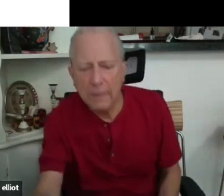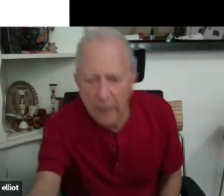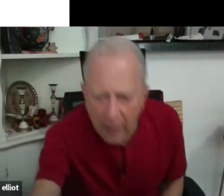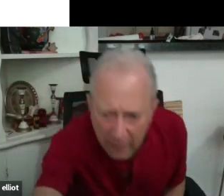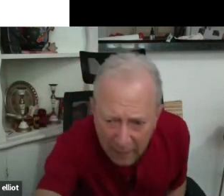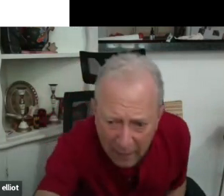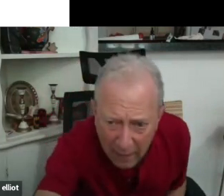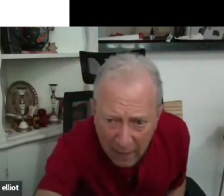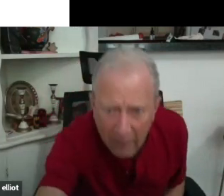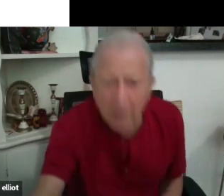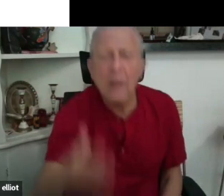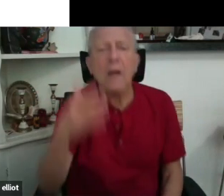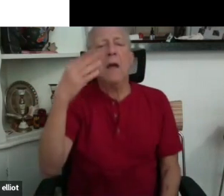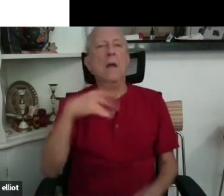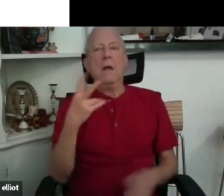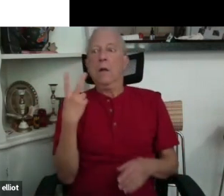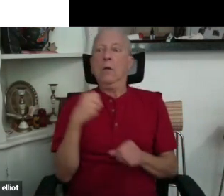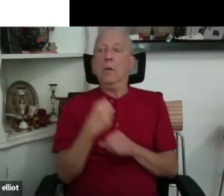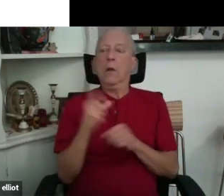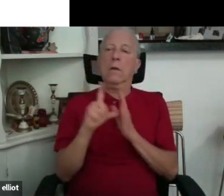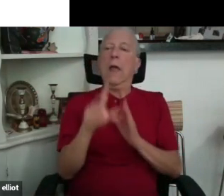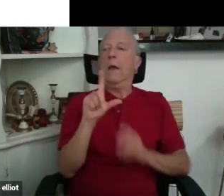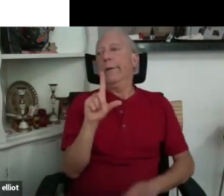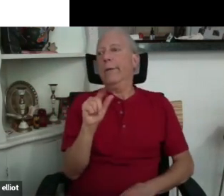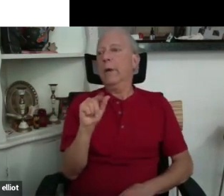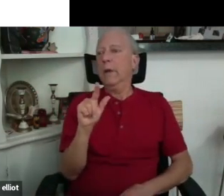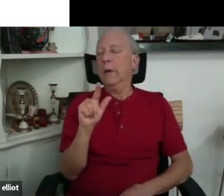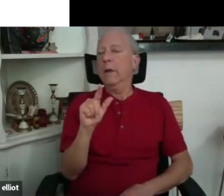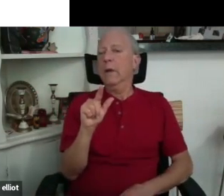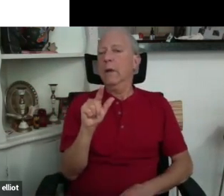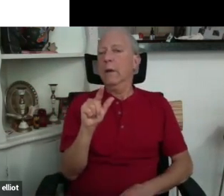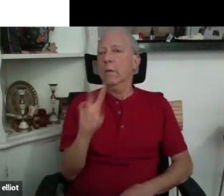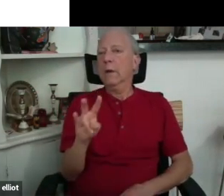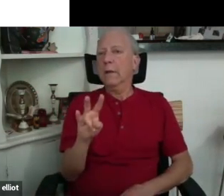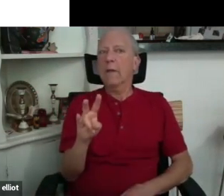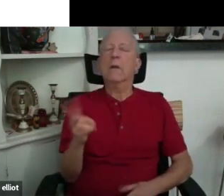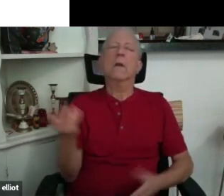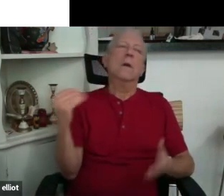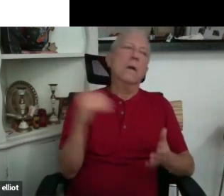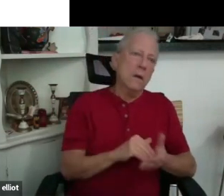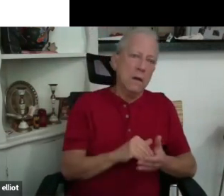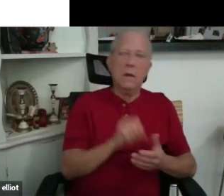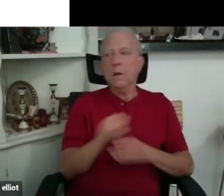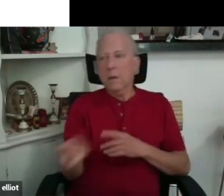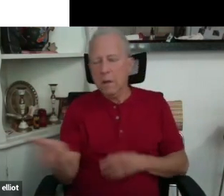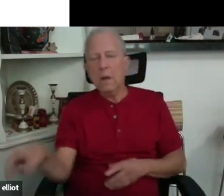and then come 2 years later in 2027, you receive another notice